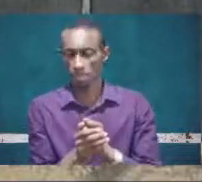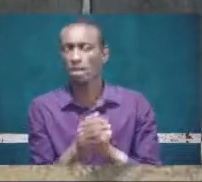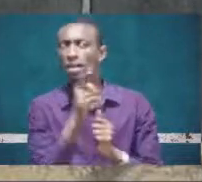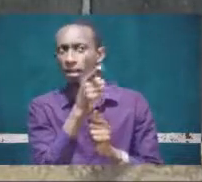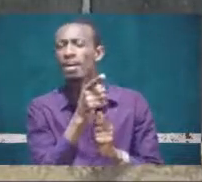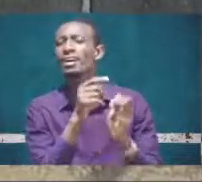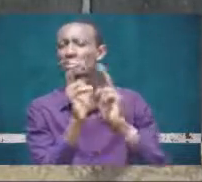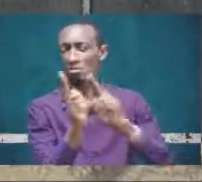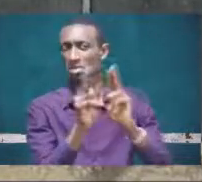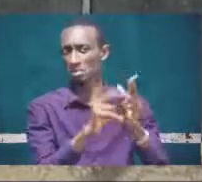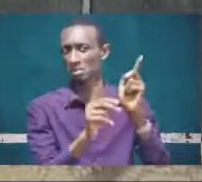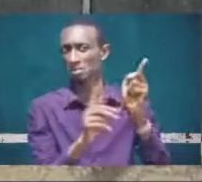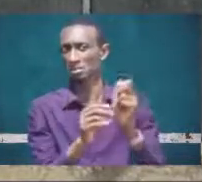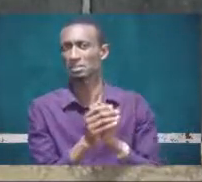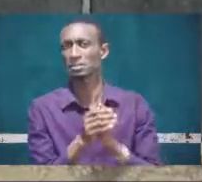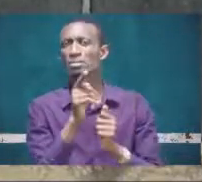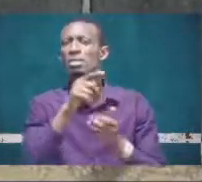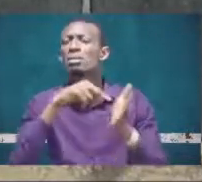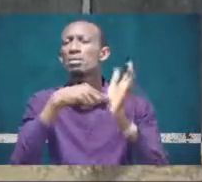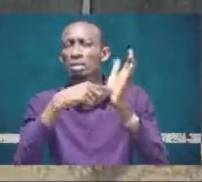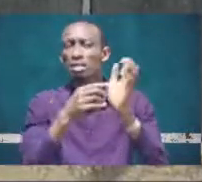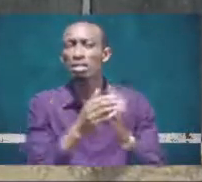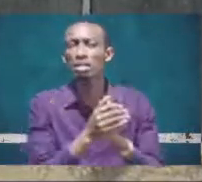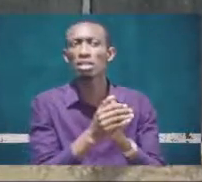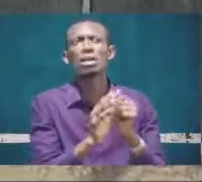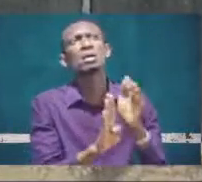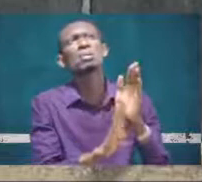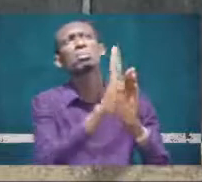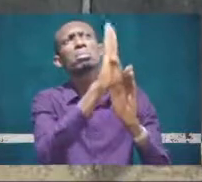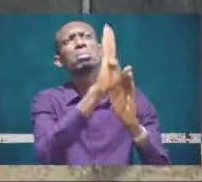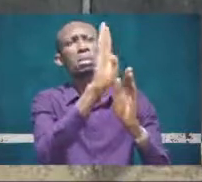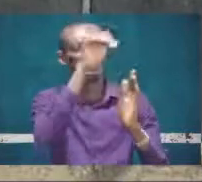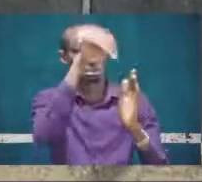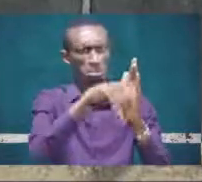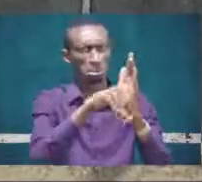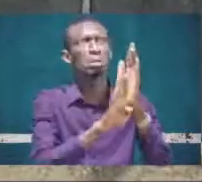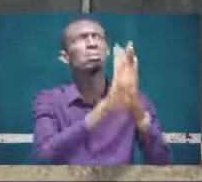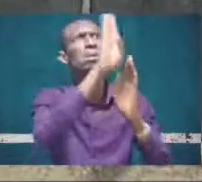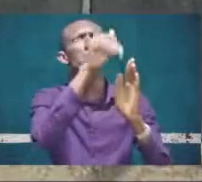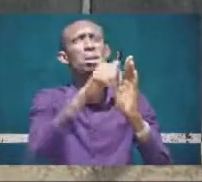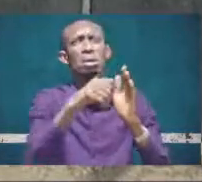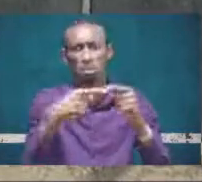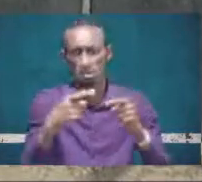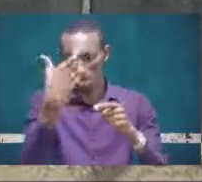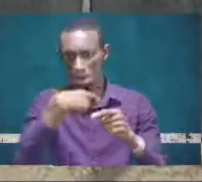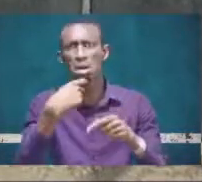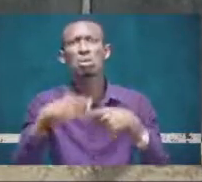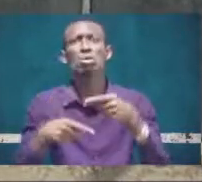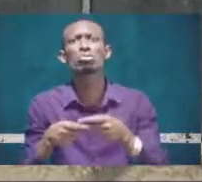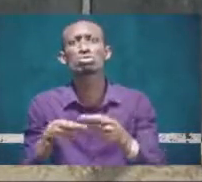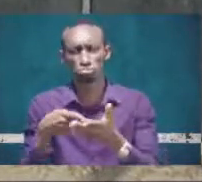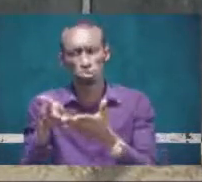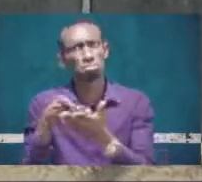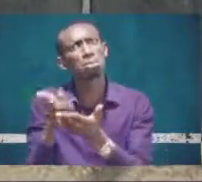price is changing, here it is increasing, here it is reducing, but quantity demanded is not changing. The quantity demanded is